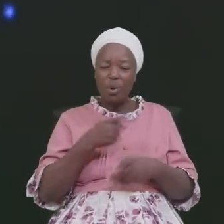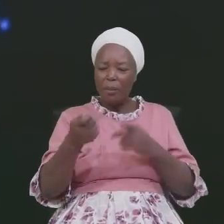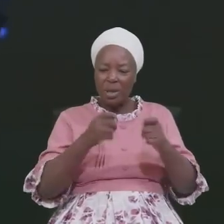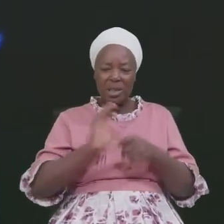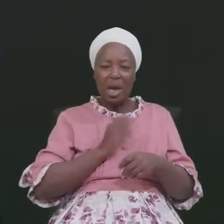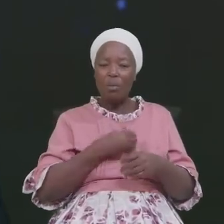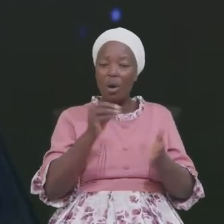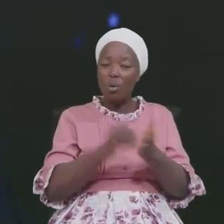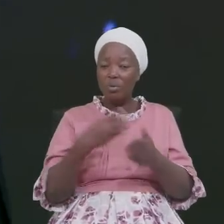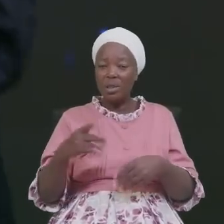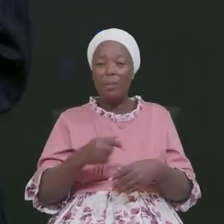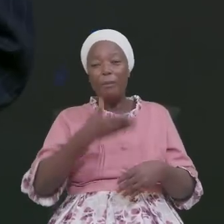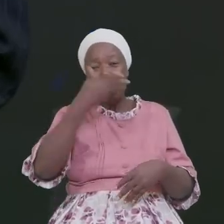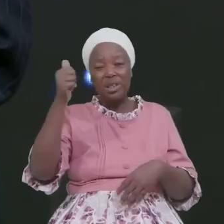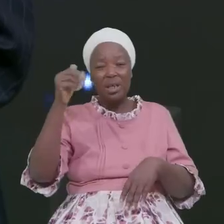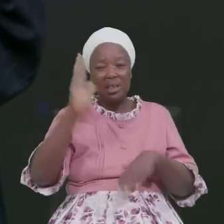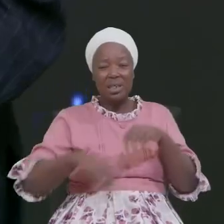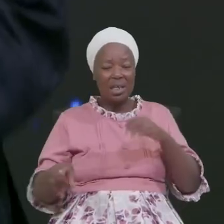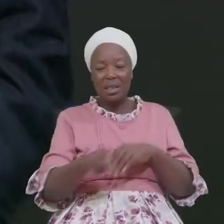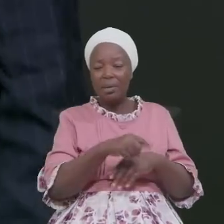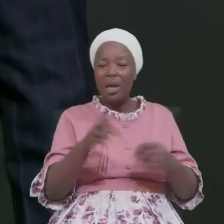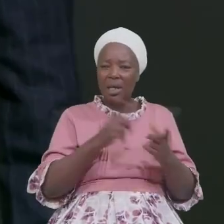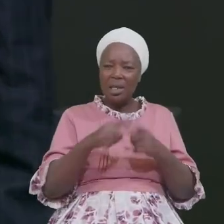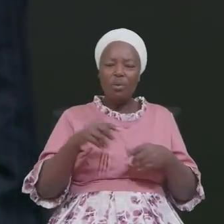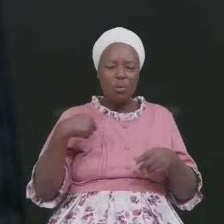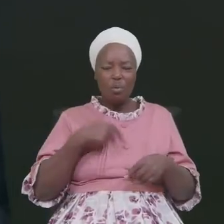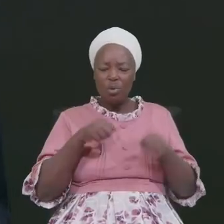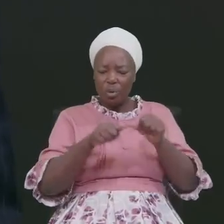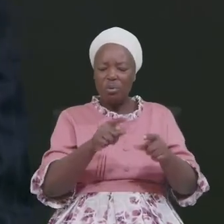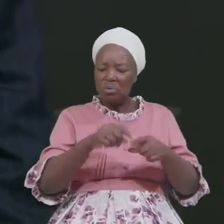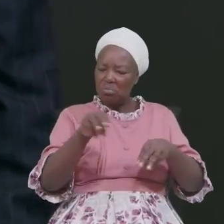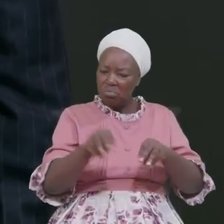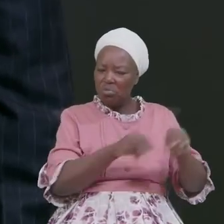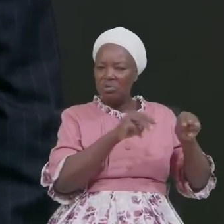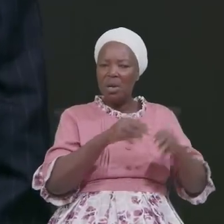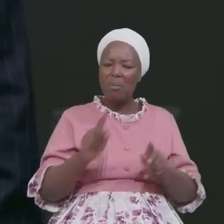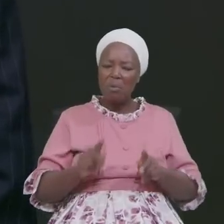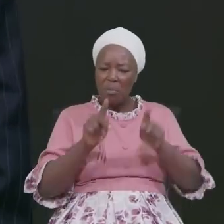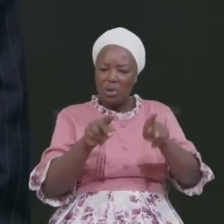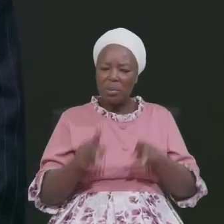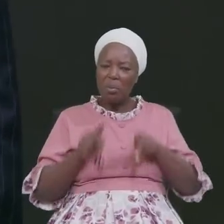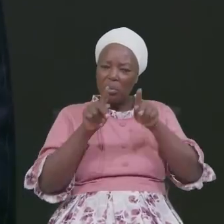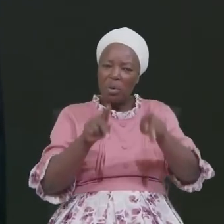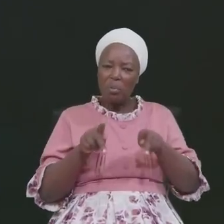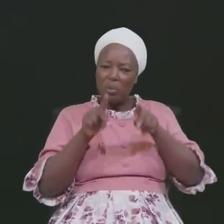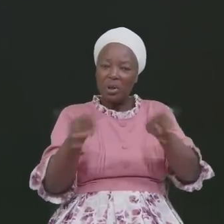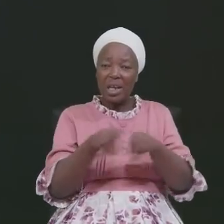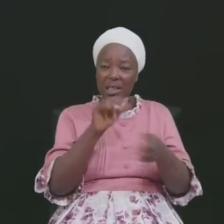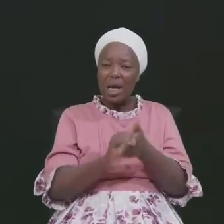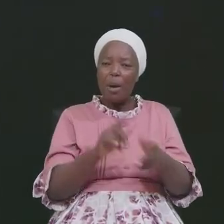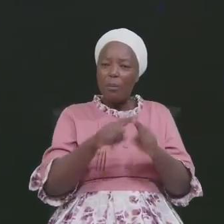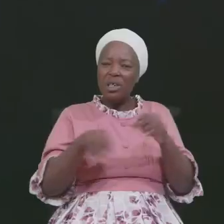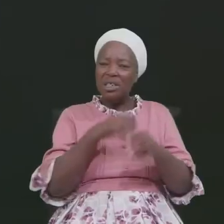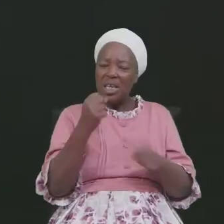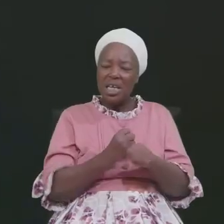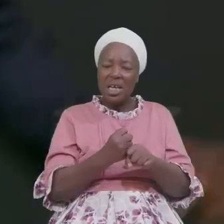than them. We kept on moving on, and in their year of repetition, they still did